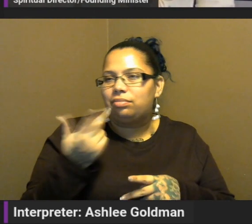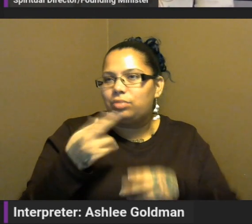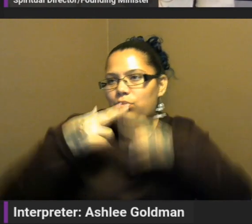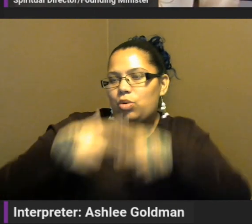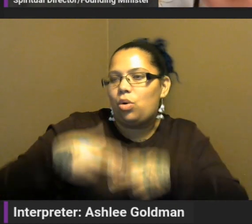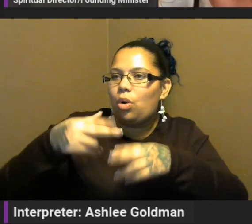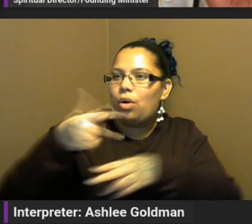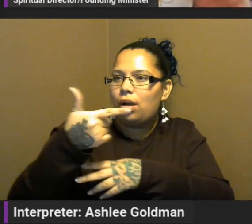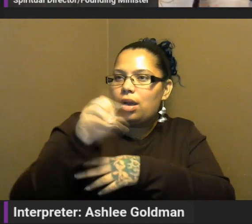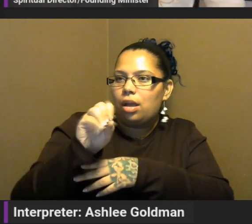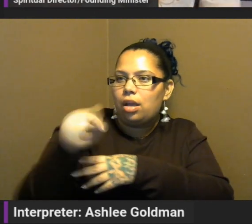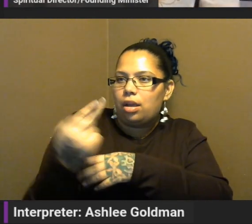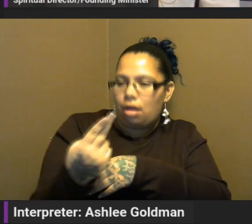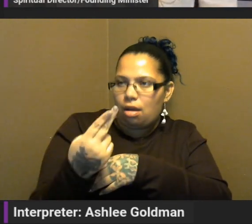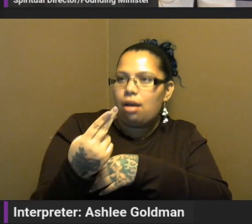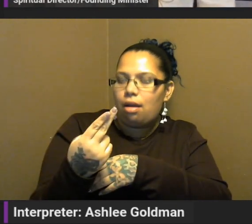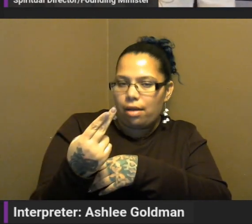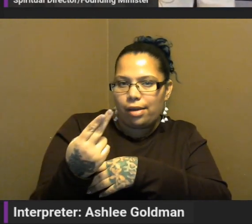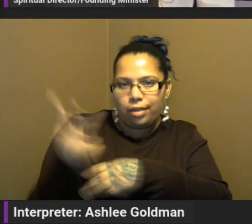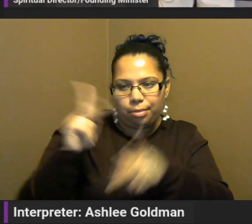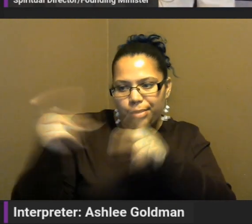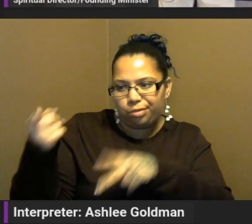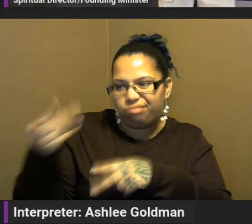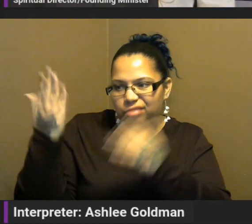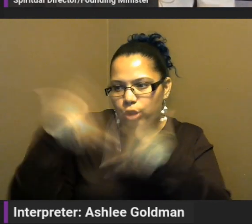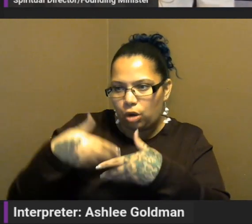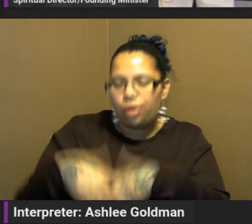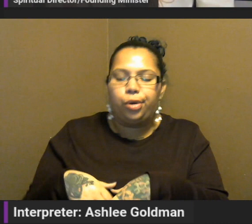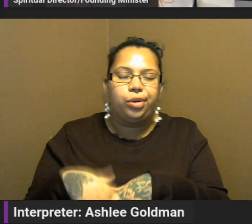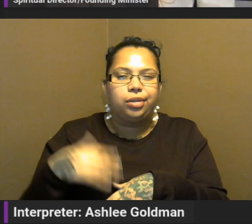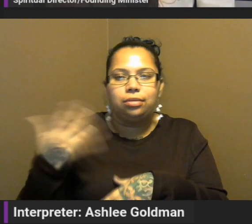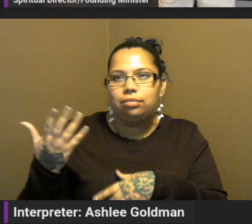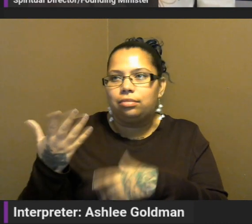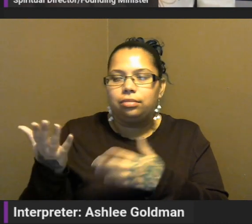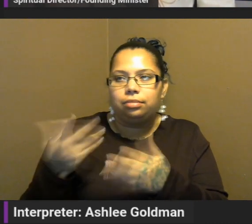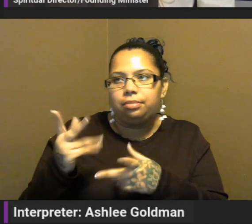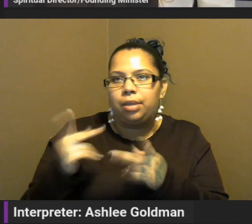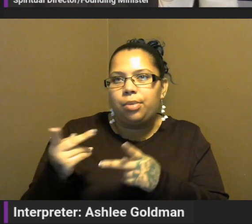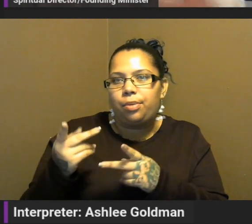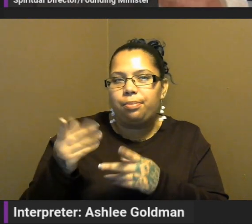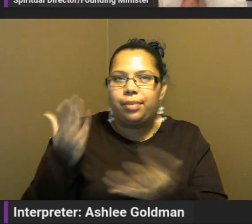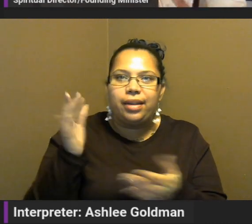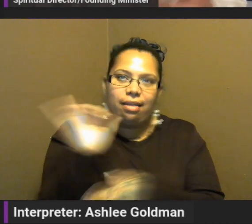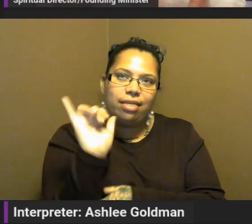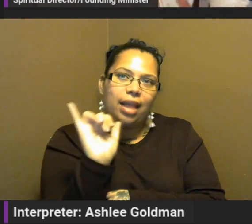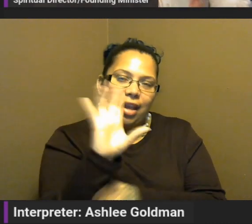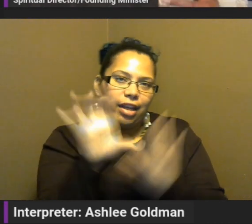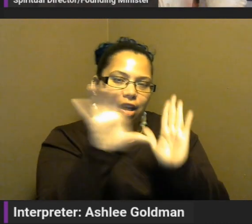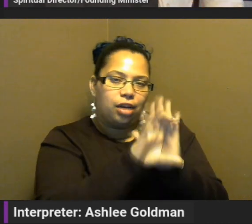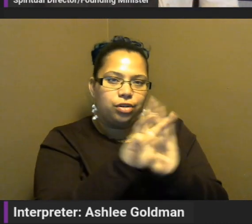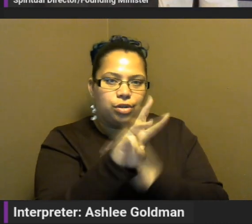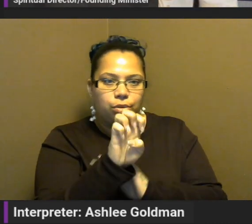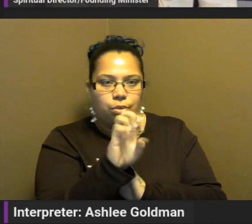are stereotypically deemed as the brooding, like Wednesday Addams, dark,